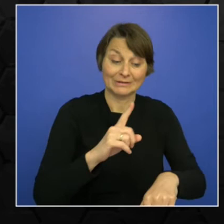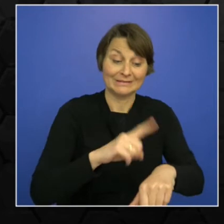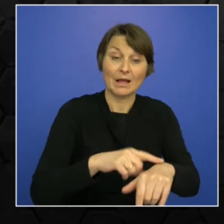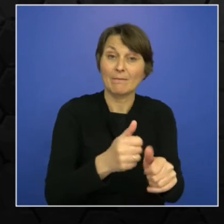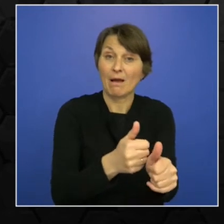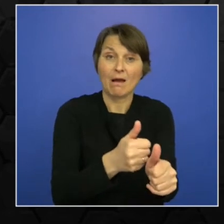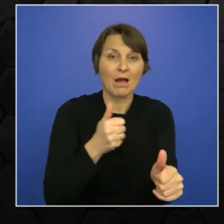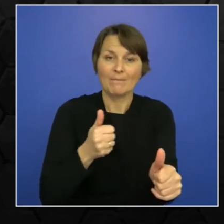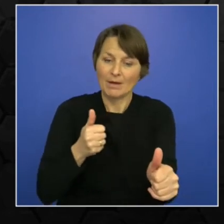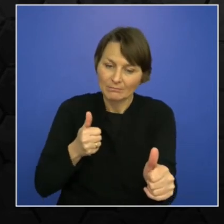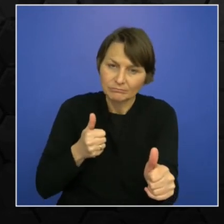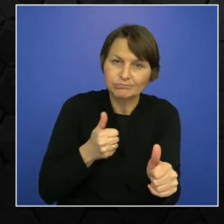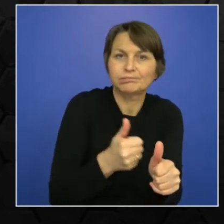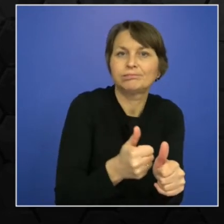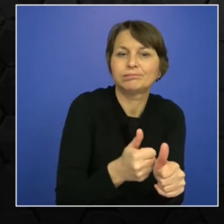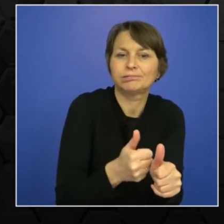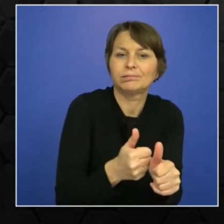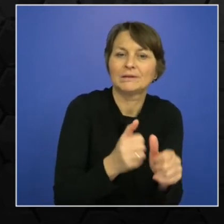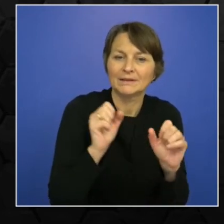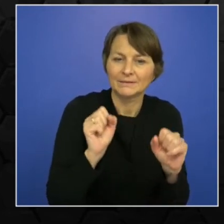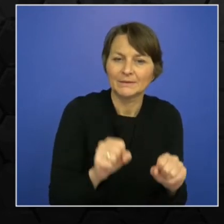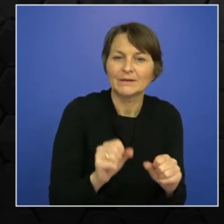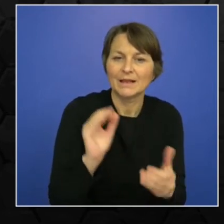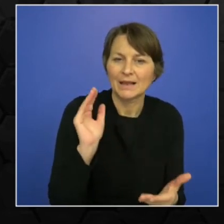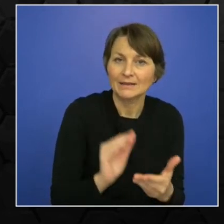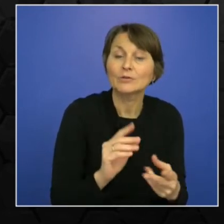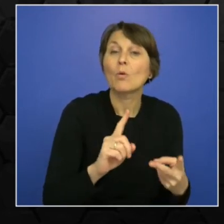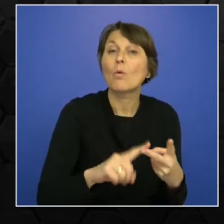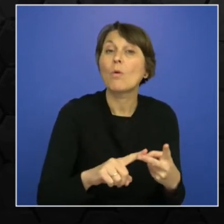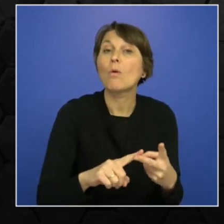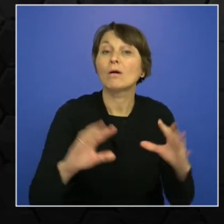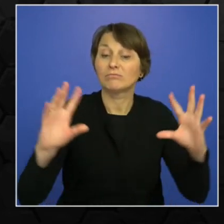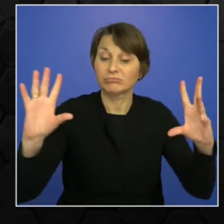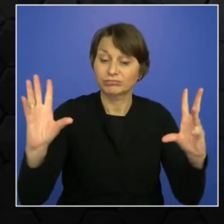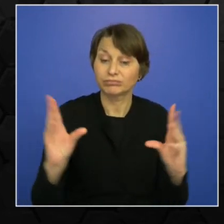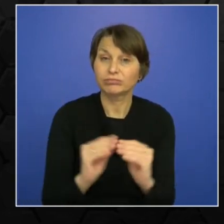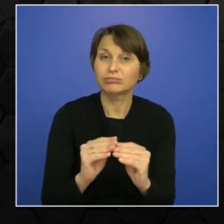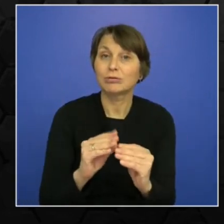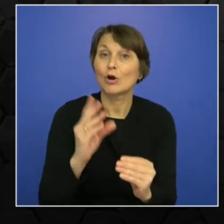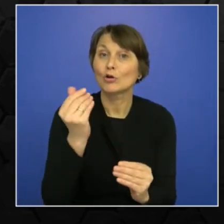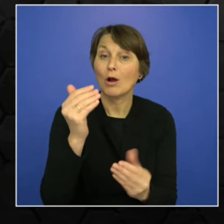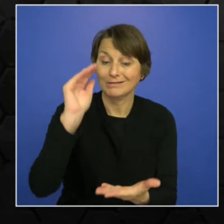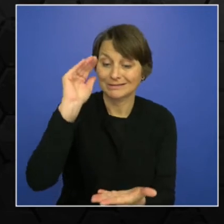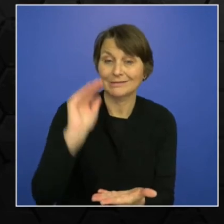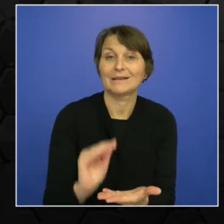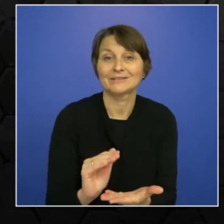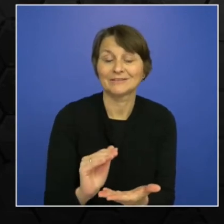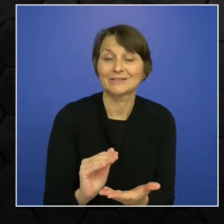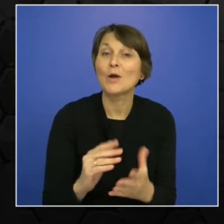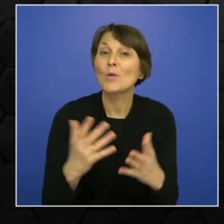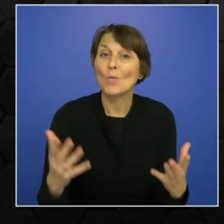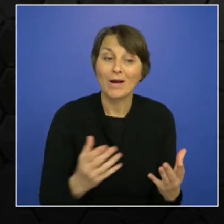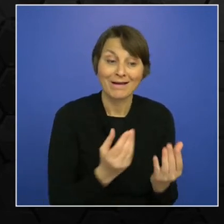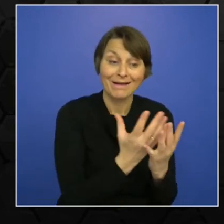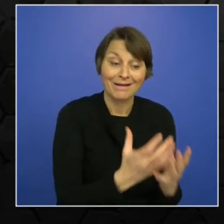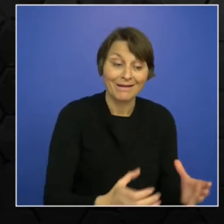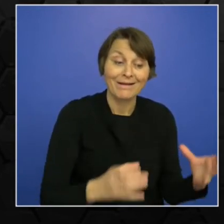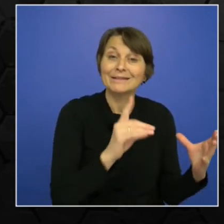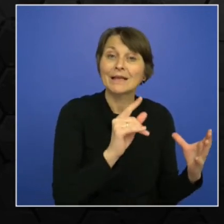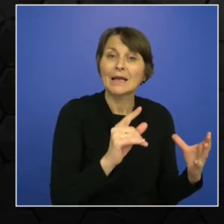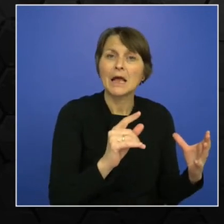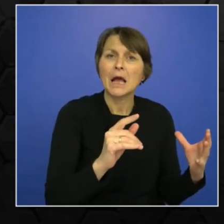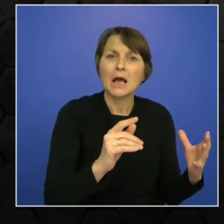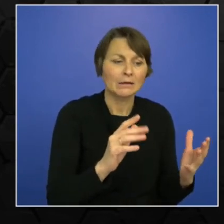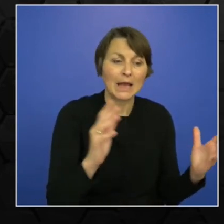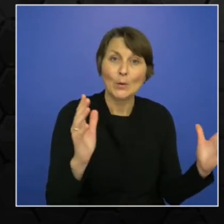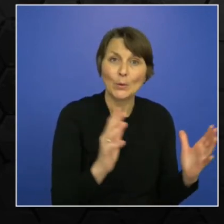for obvious reasons that our data is smaller, and obviously we are not very much worried about the